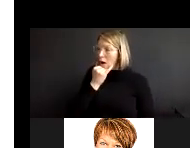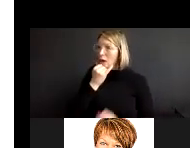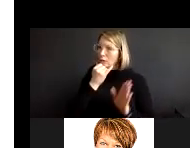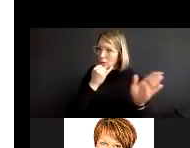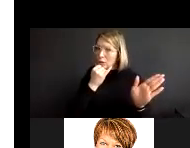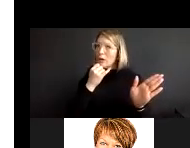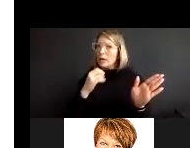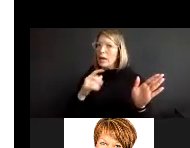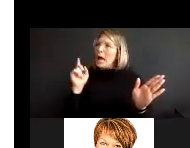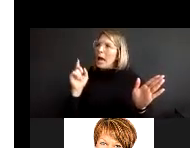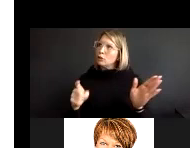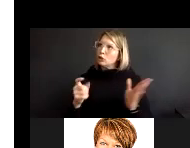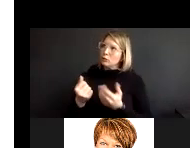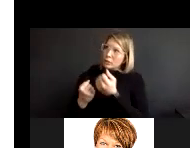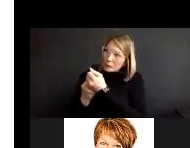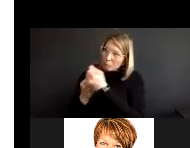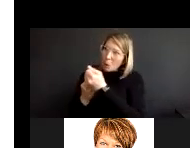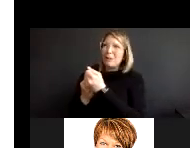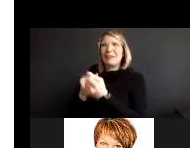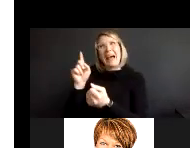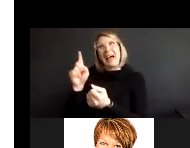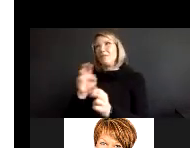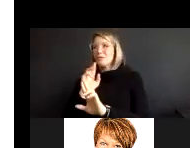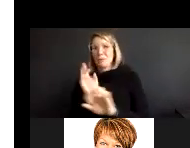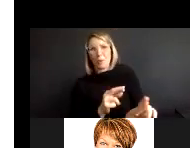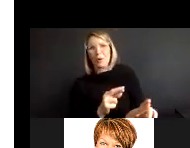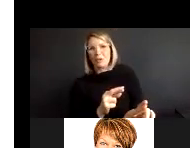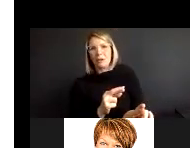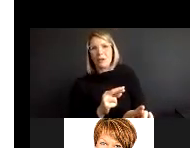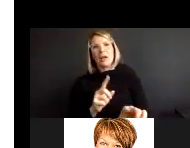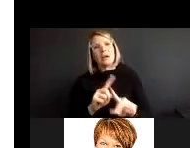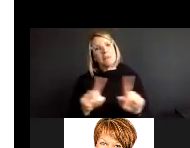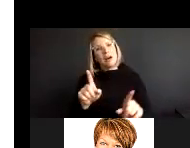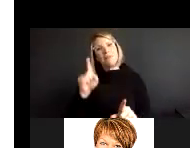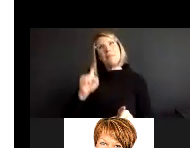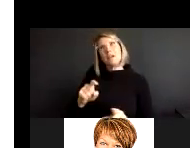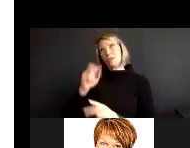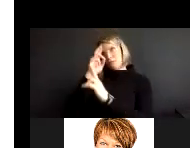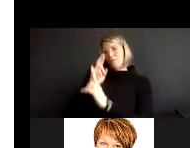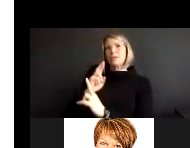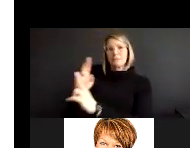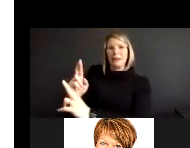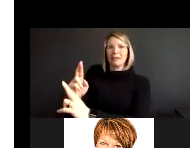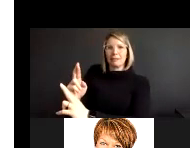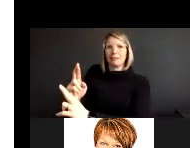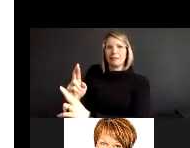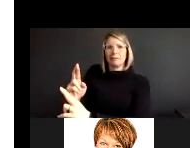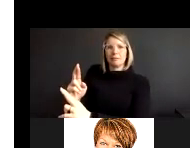as we can, while at the same time walking that line of respecting that person's right to refuse service and to